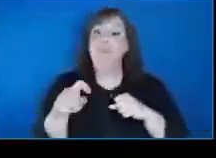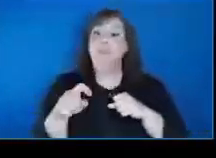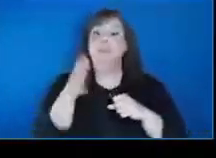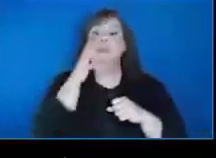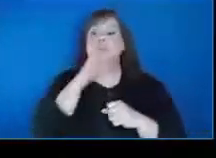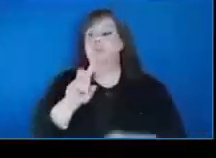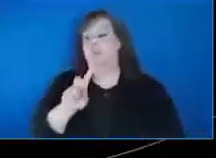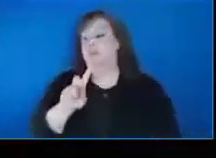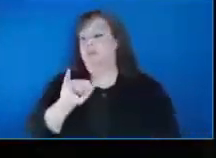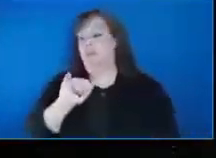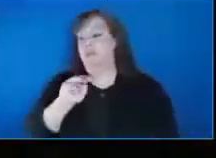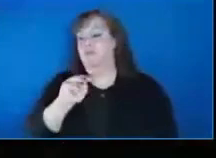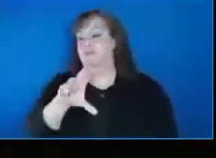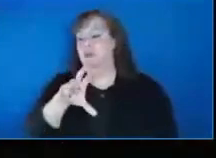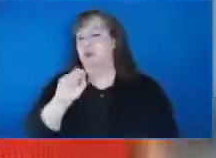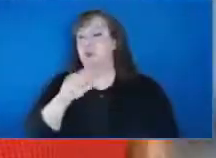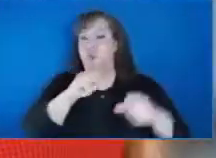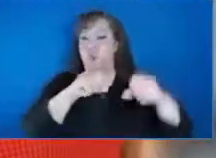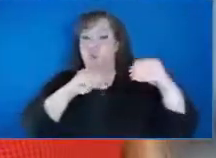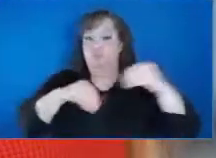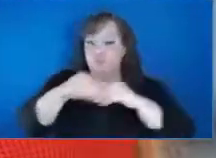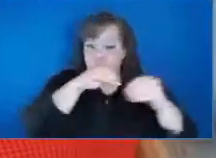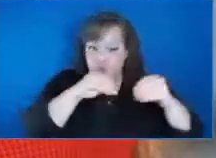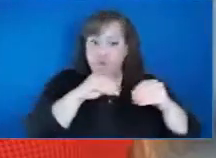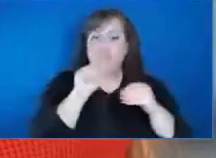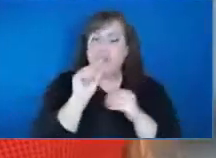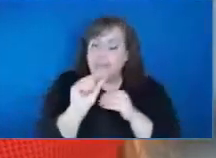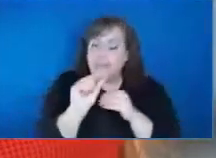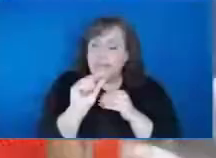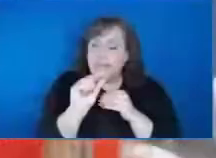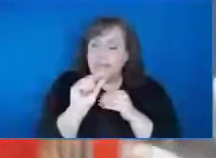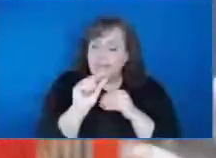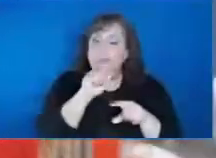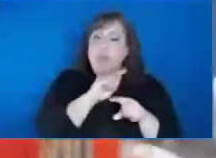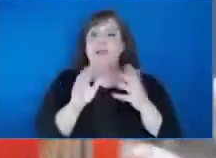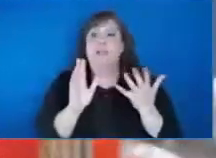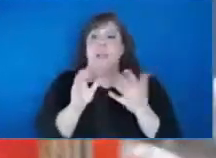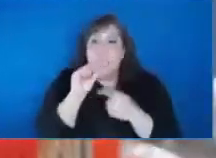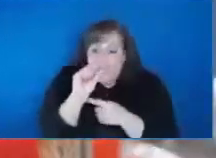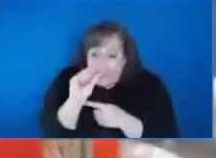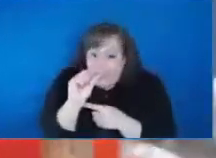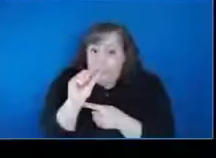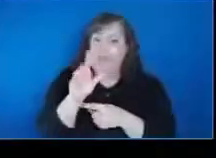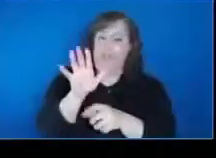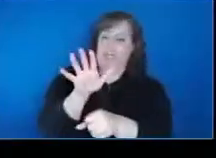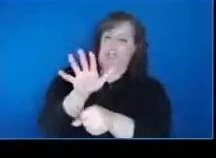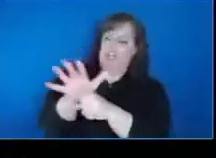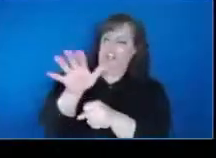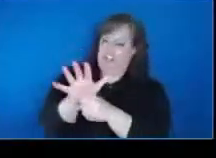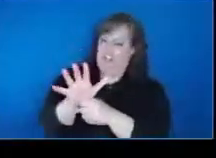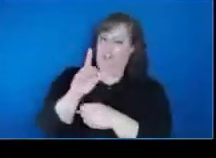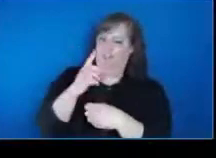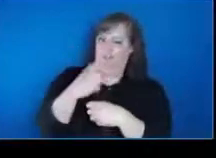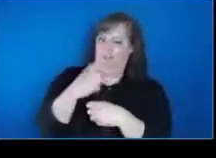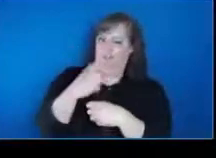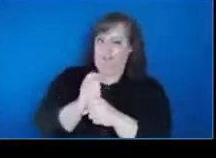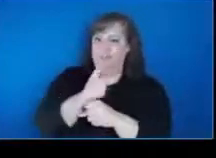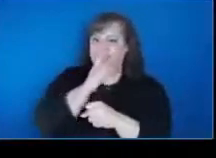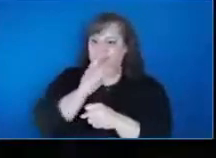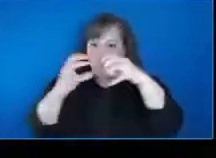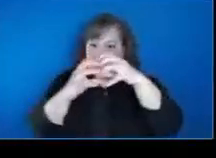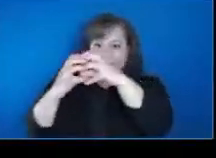a tiny amount. But in space, just a little bit is just enough to make an asteroid actually miss us. In the event that an asteroid